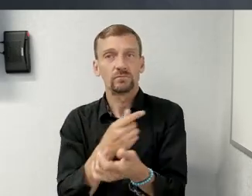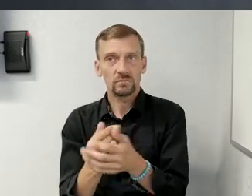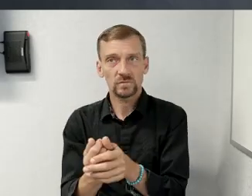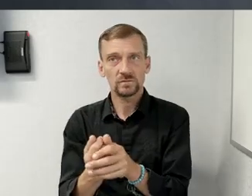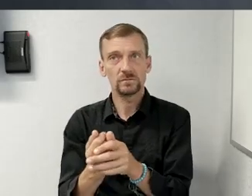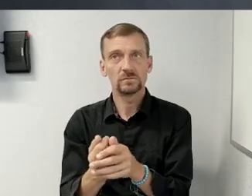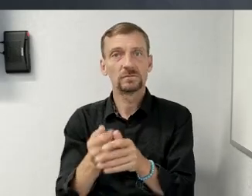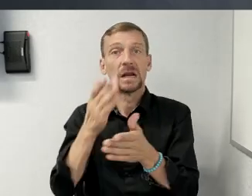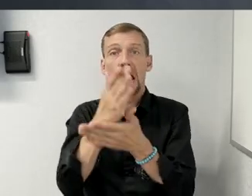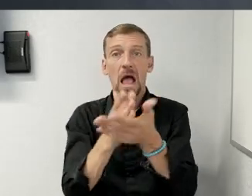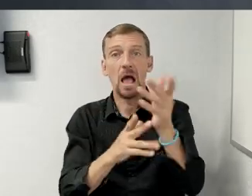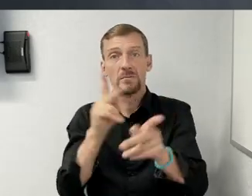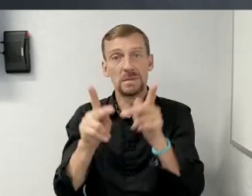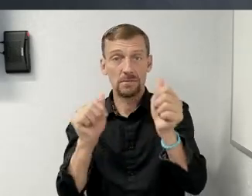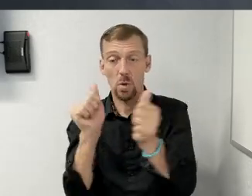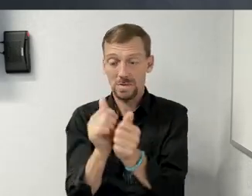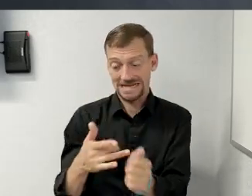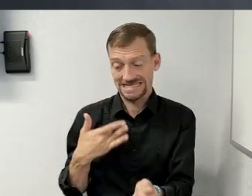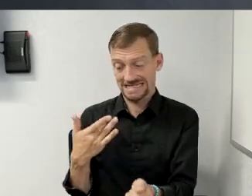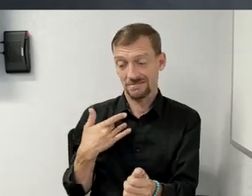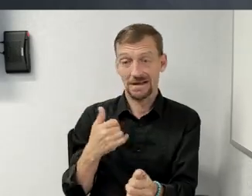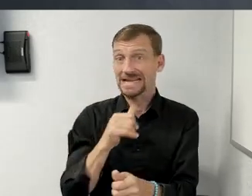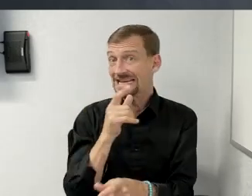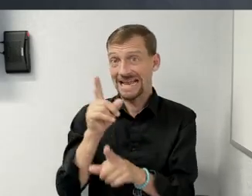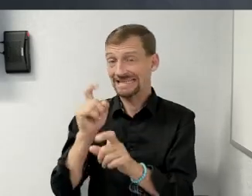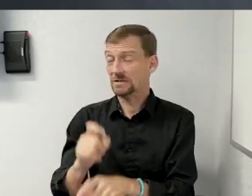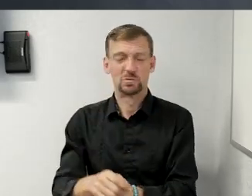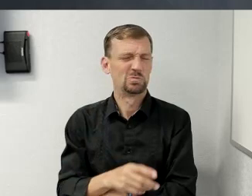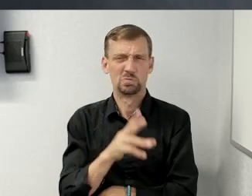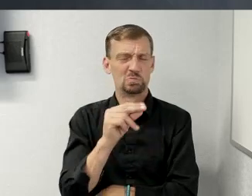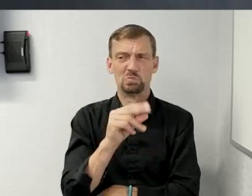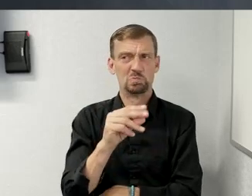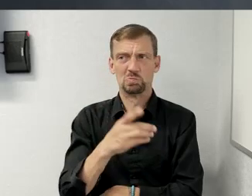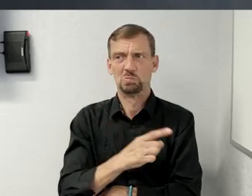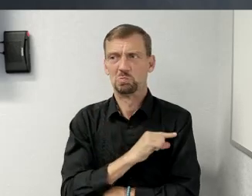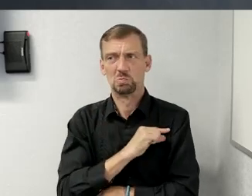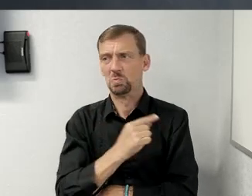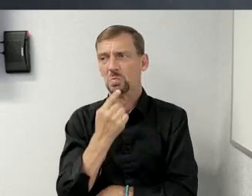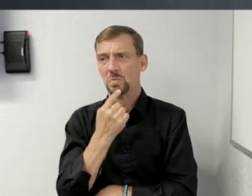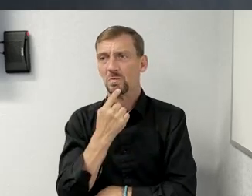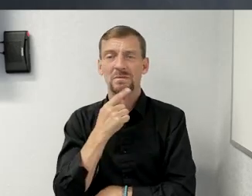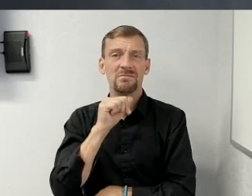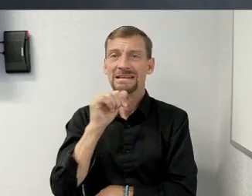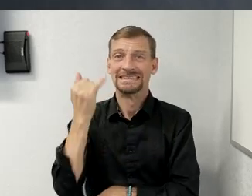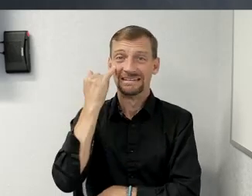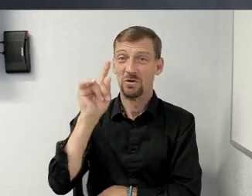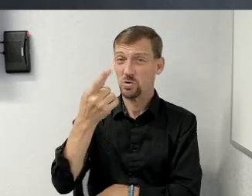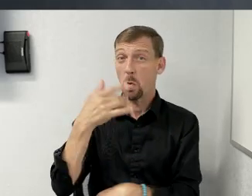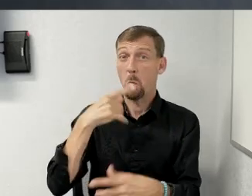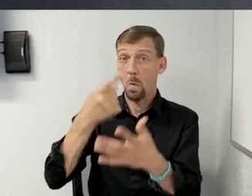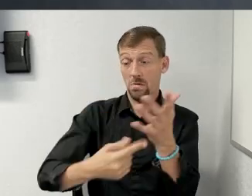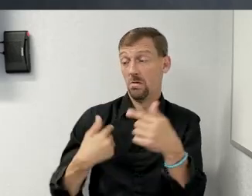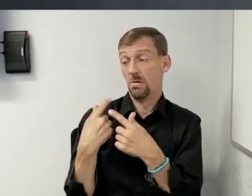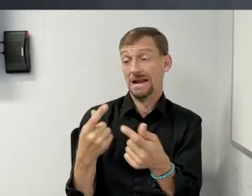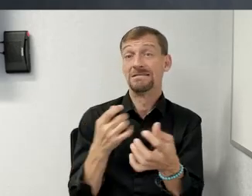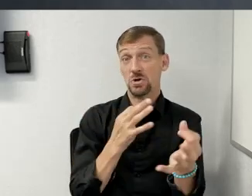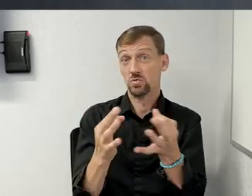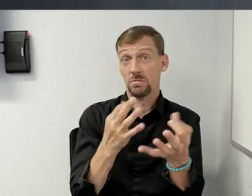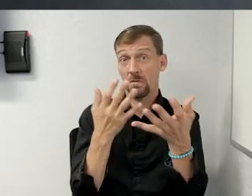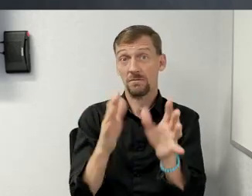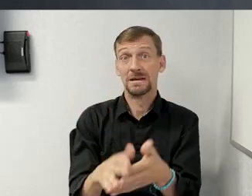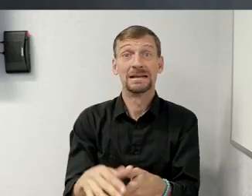being tested? Not really, other than what I just described, that with the startup